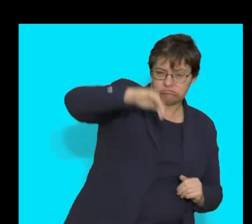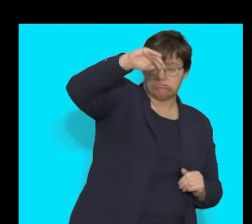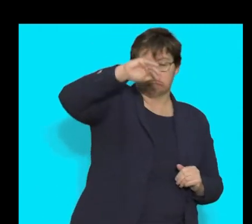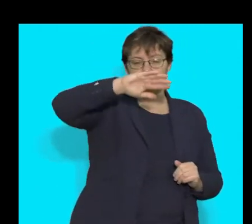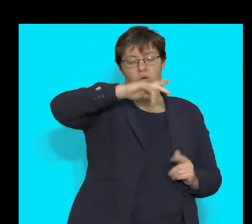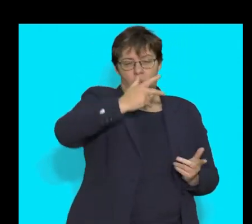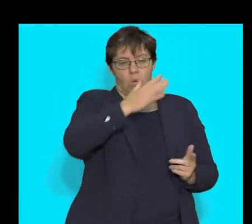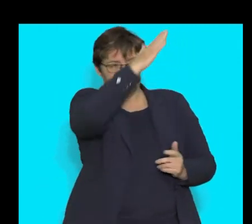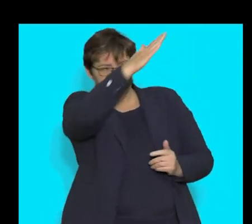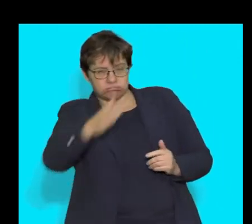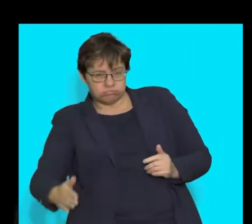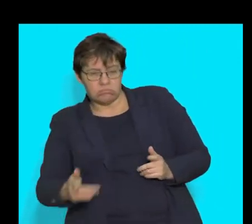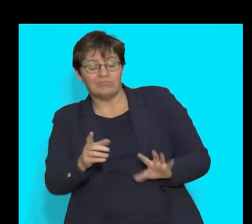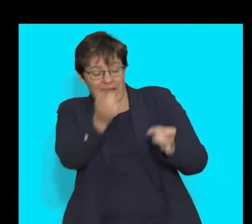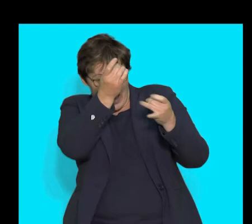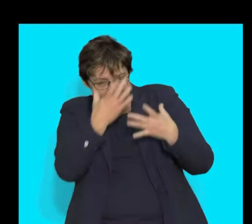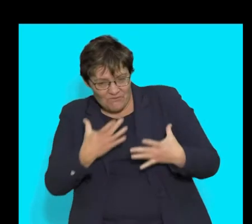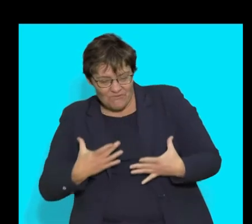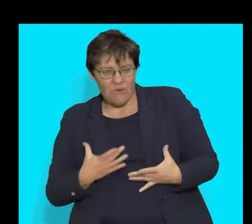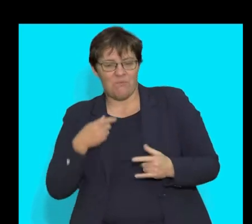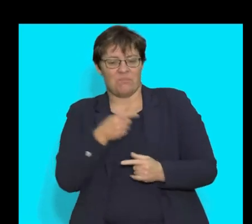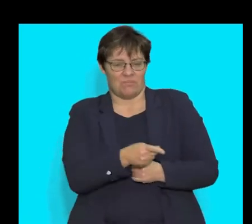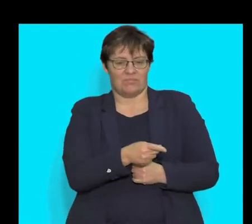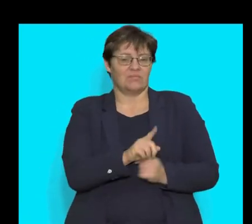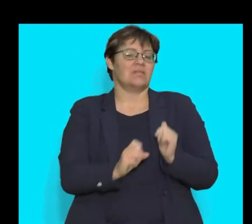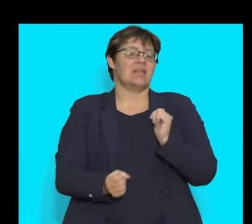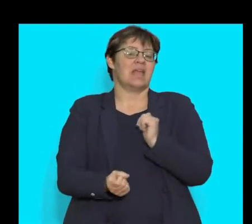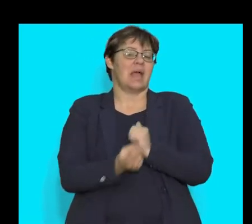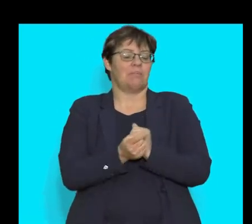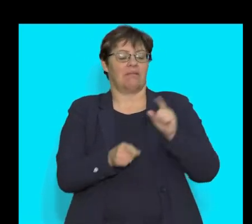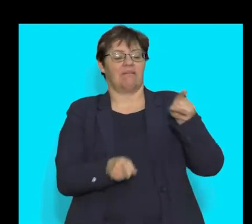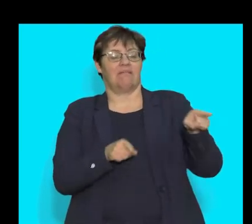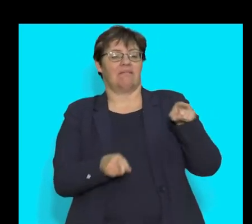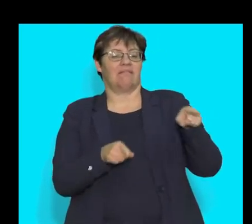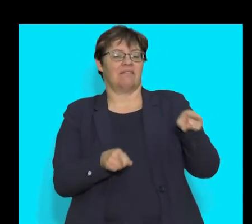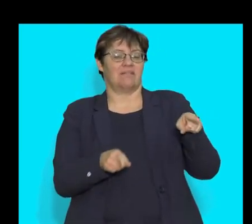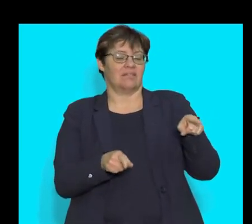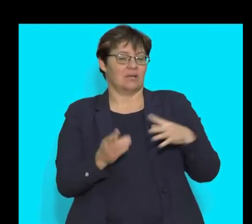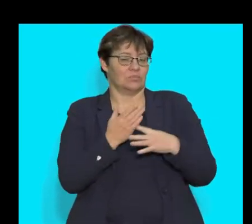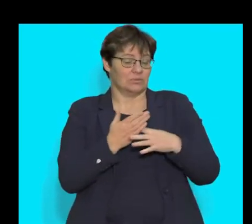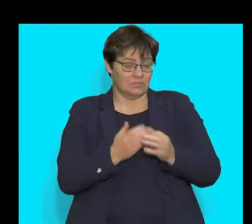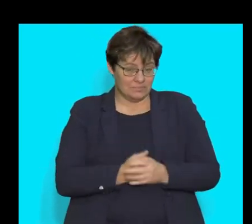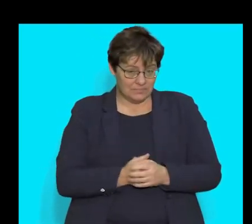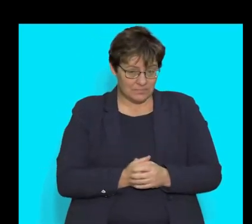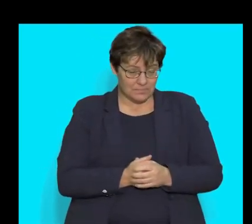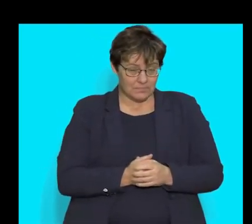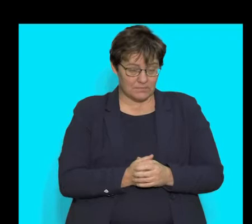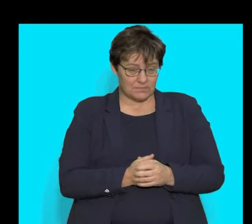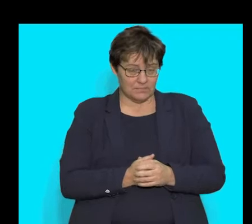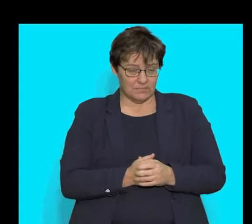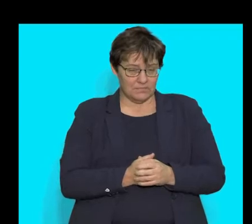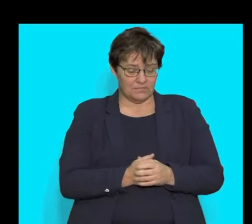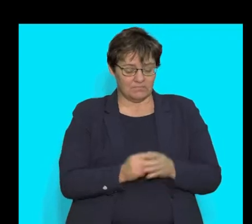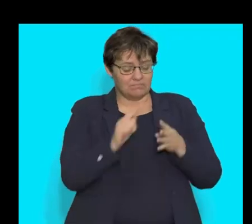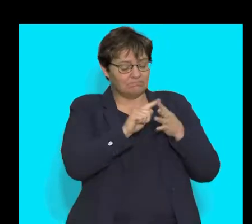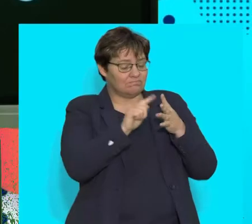graph gives us a very good indication of what's happening between the variables. And I want to remind you